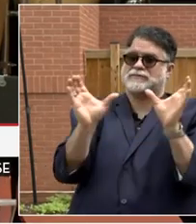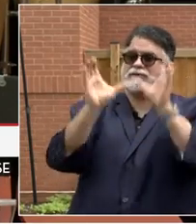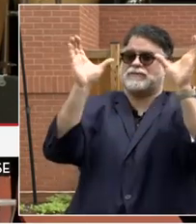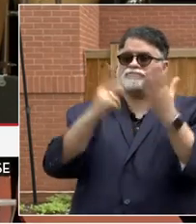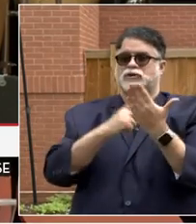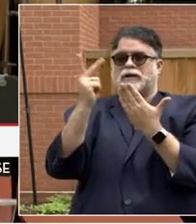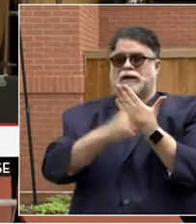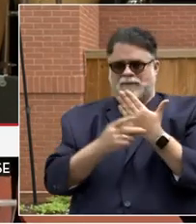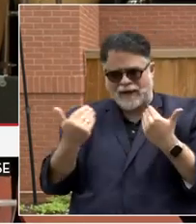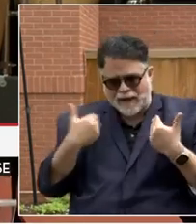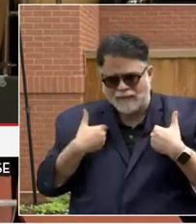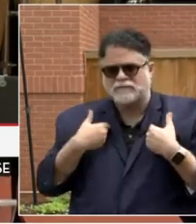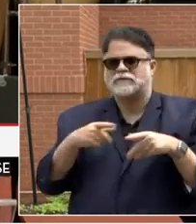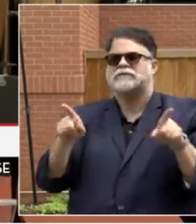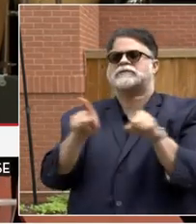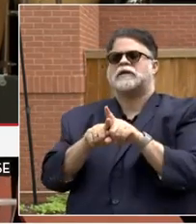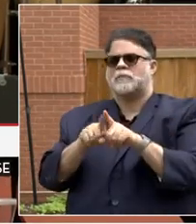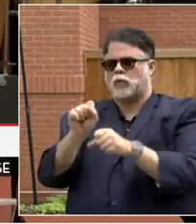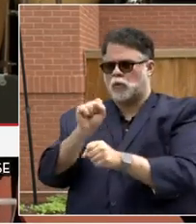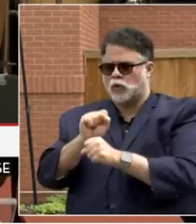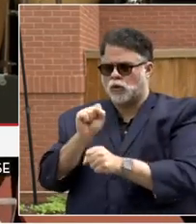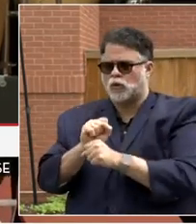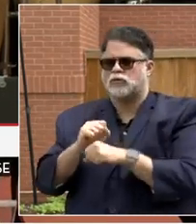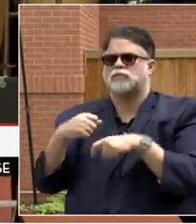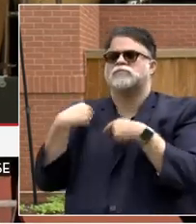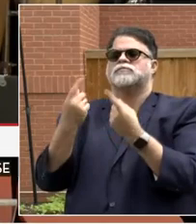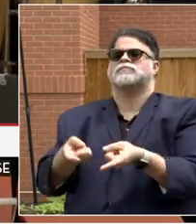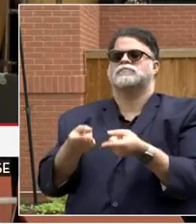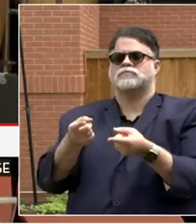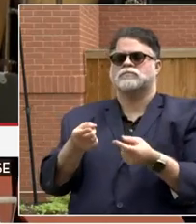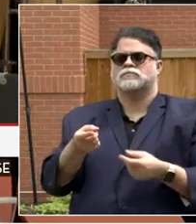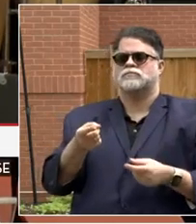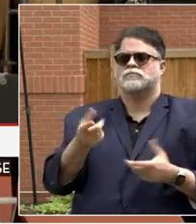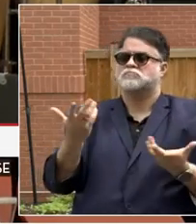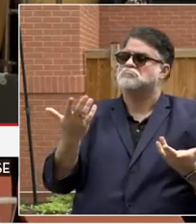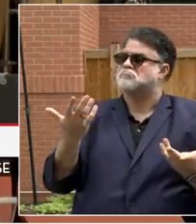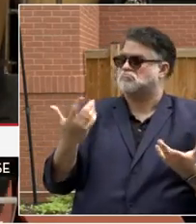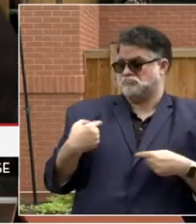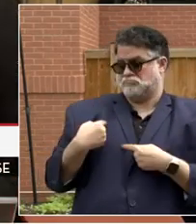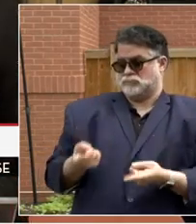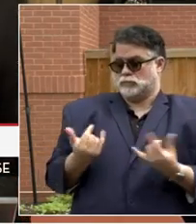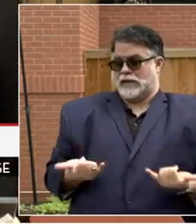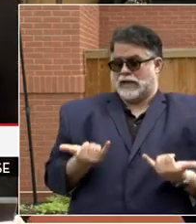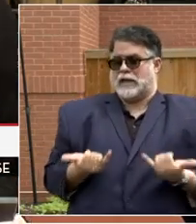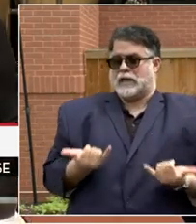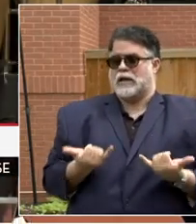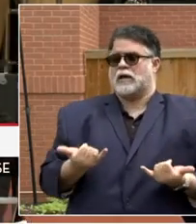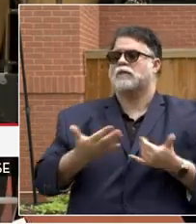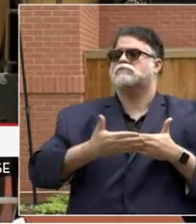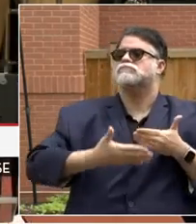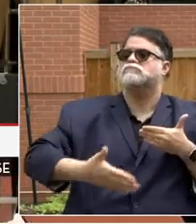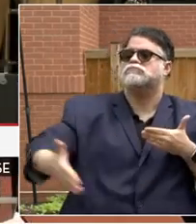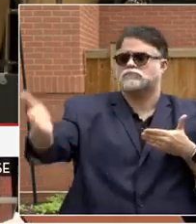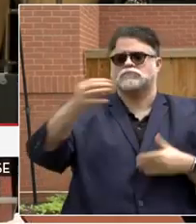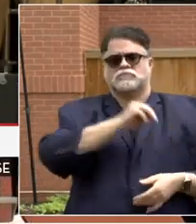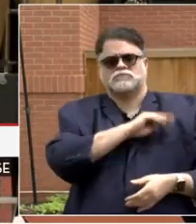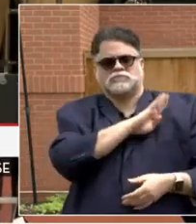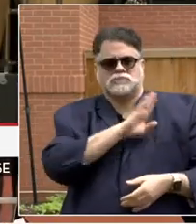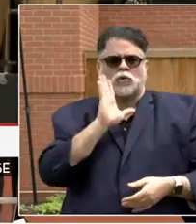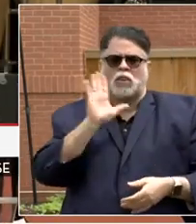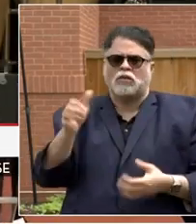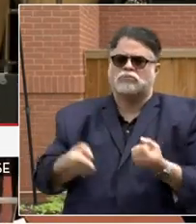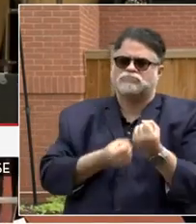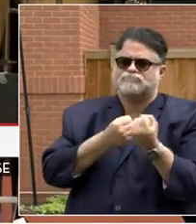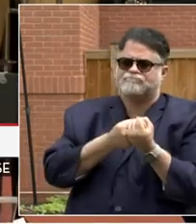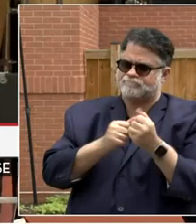same frontline workers. From day one in this position, the mayor has charged me and challenged me to ensure that